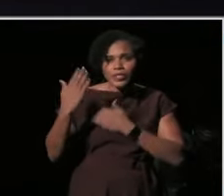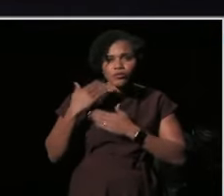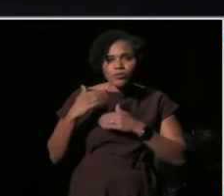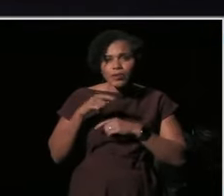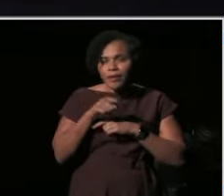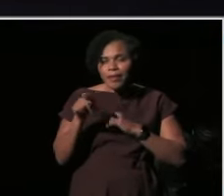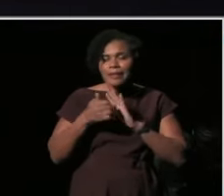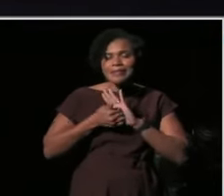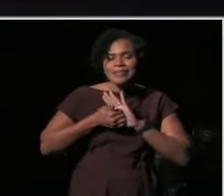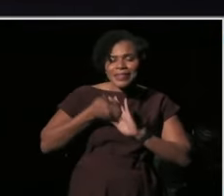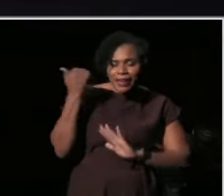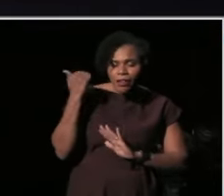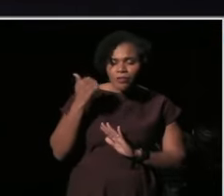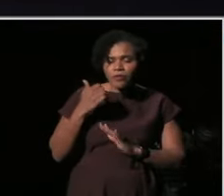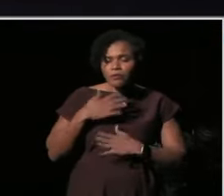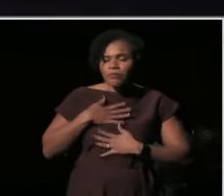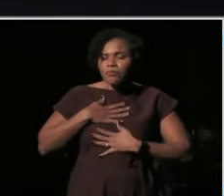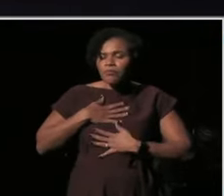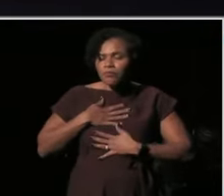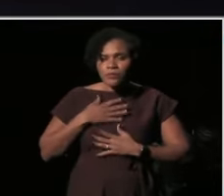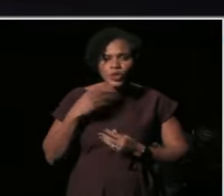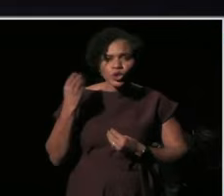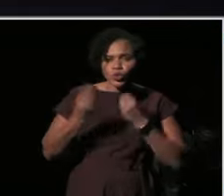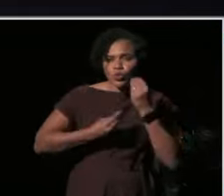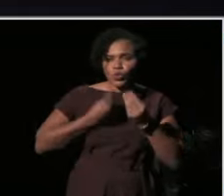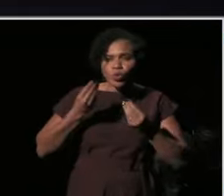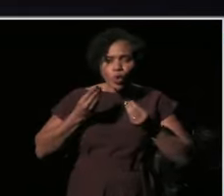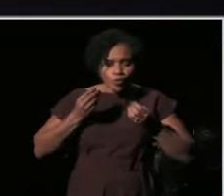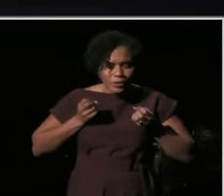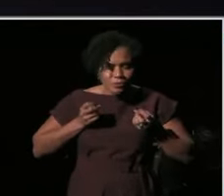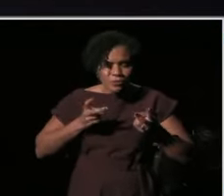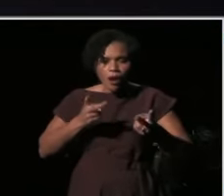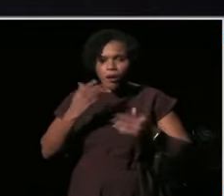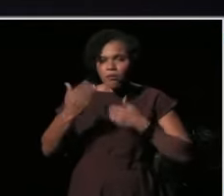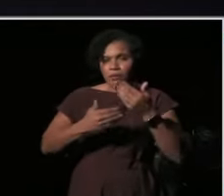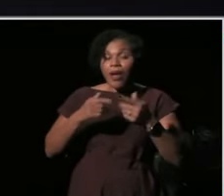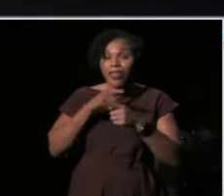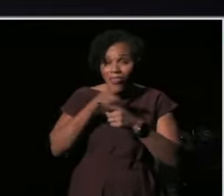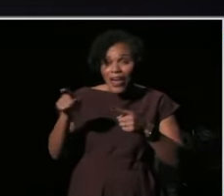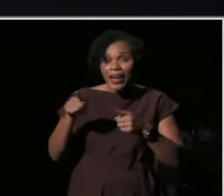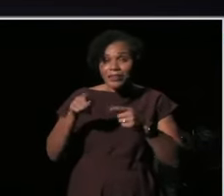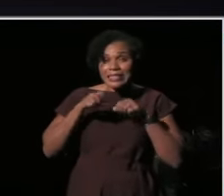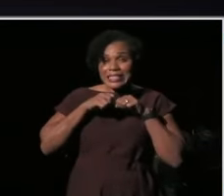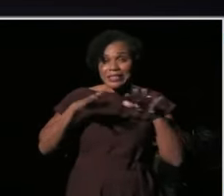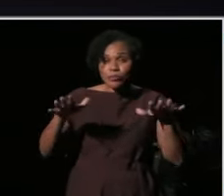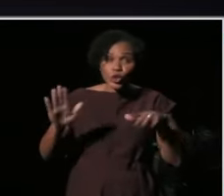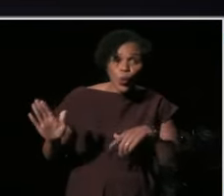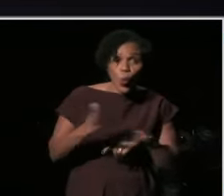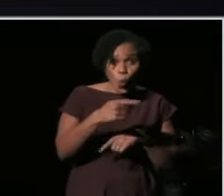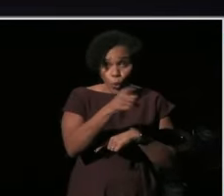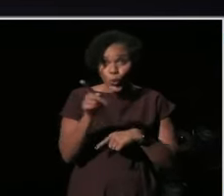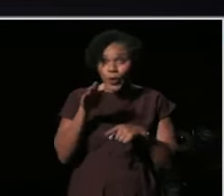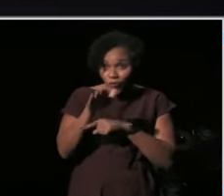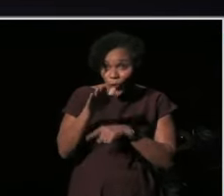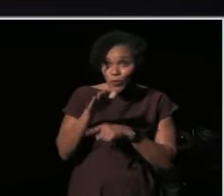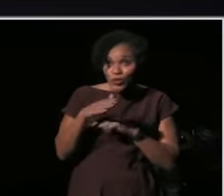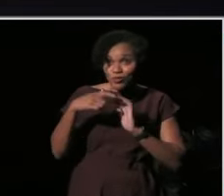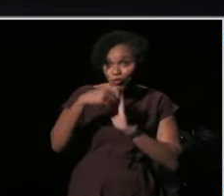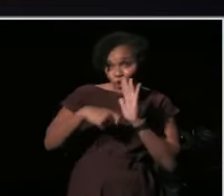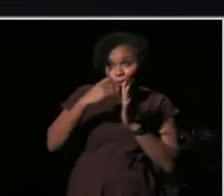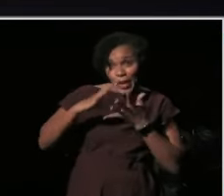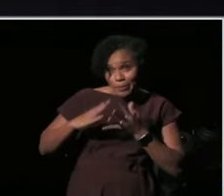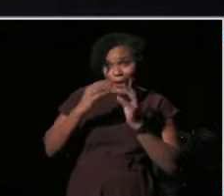and touching storytelling is an inspiration for all documentary filmmakers, so for all of you here. So the